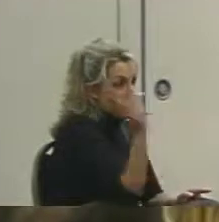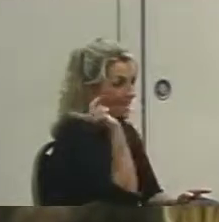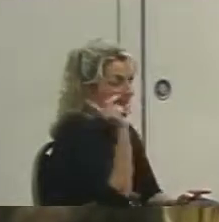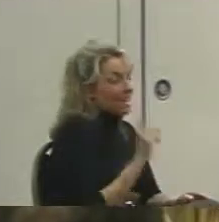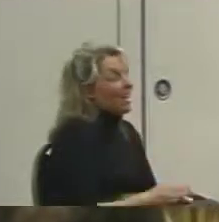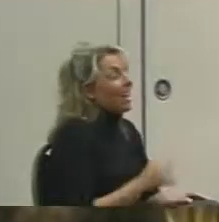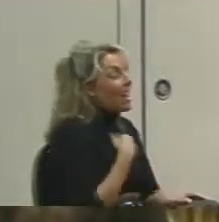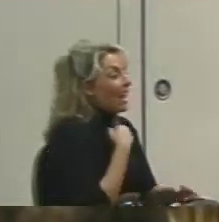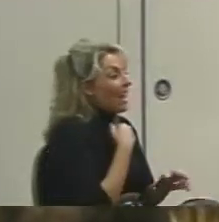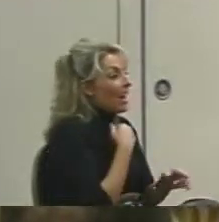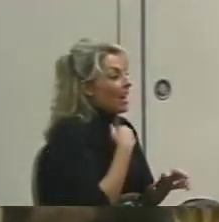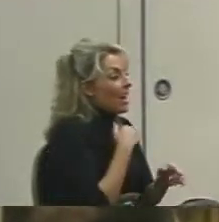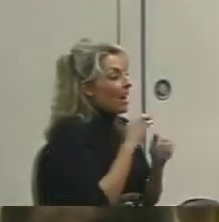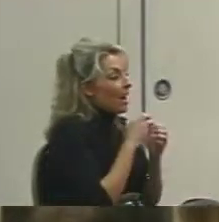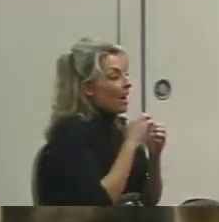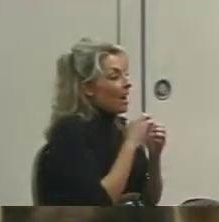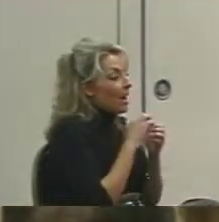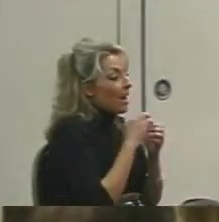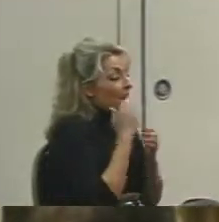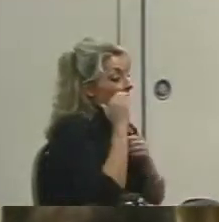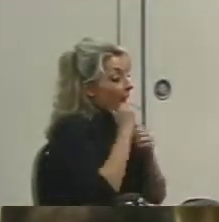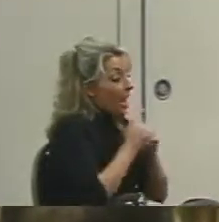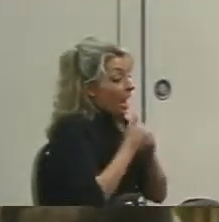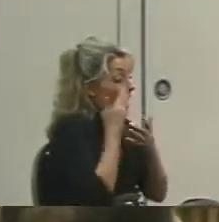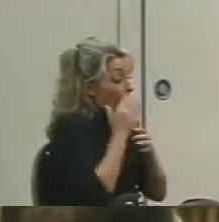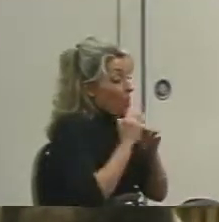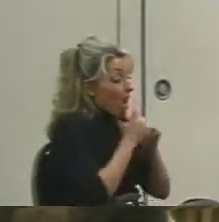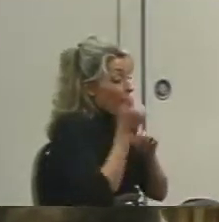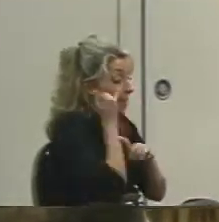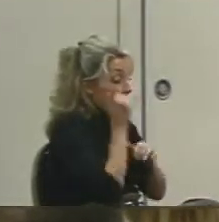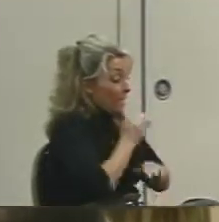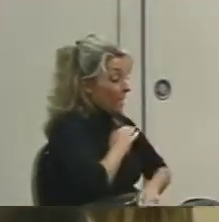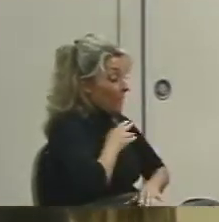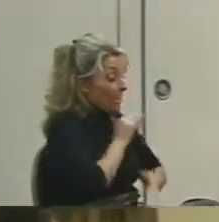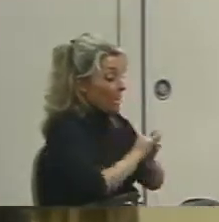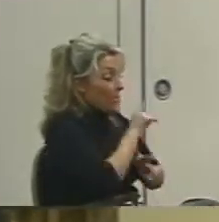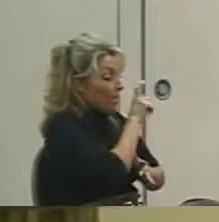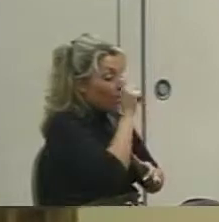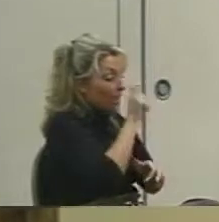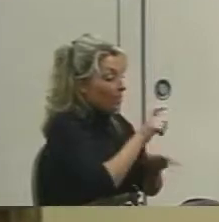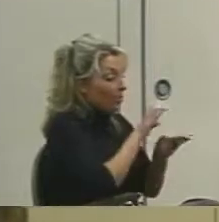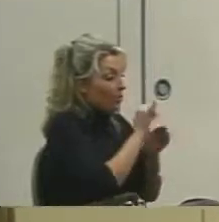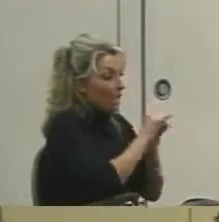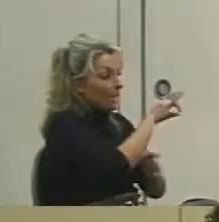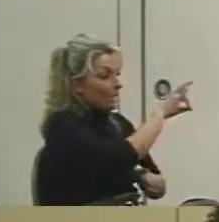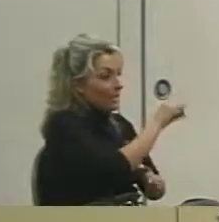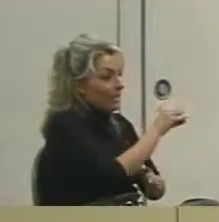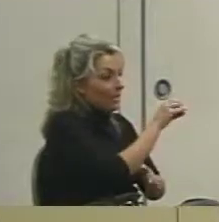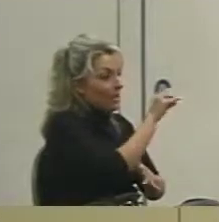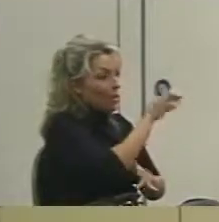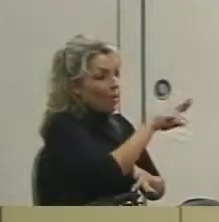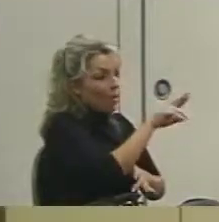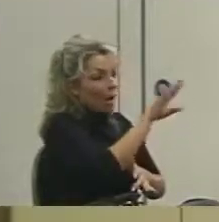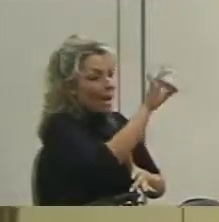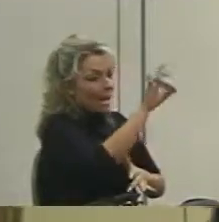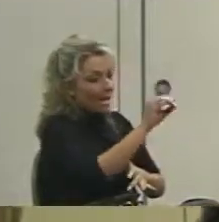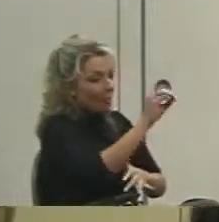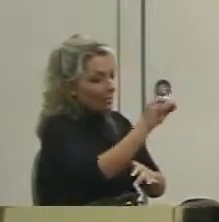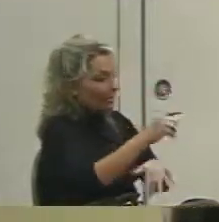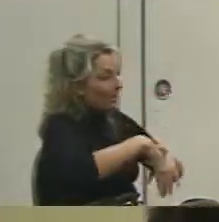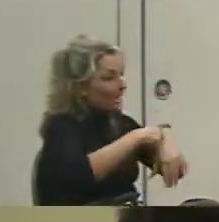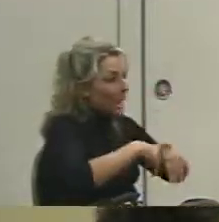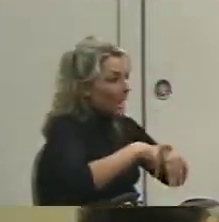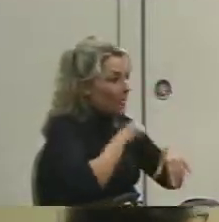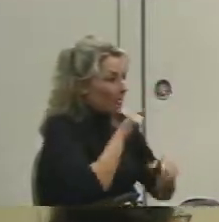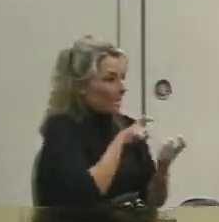I will have no idea when she's met this because she has to do it 70% of the time, 80% of the time. And I'm not exactly sure